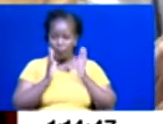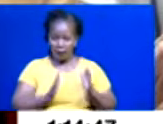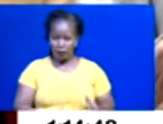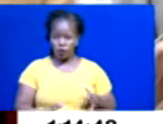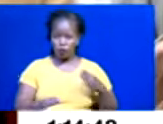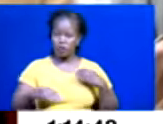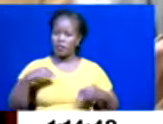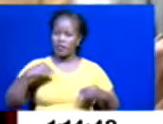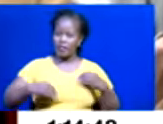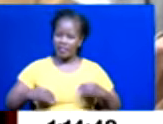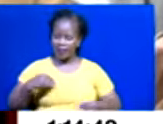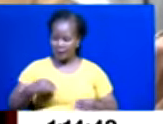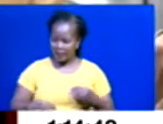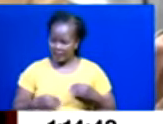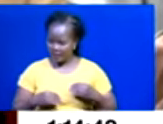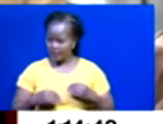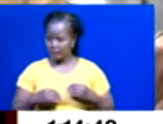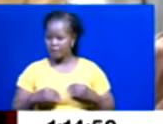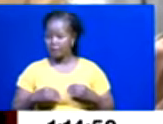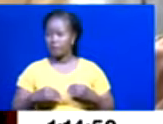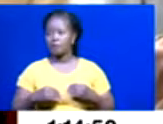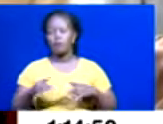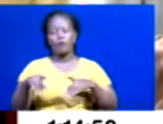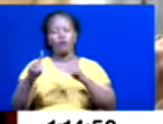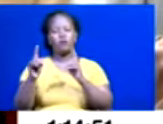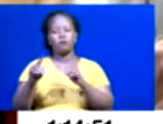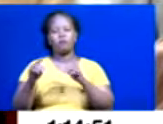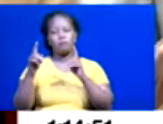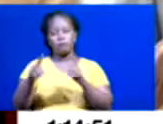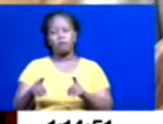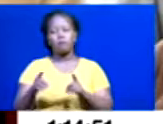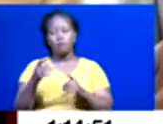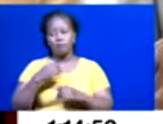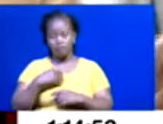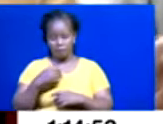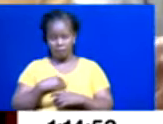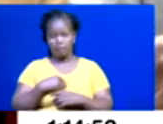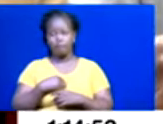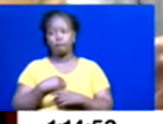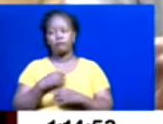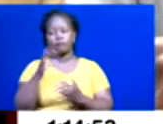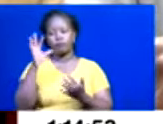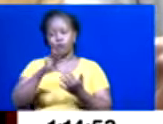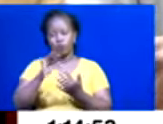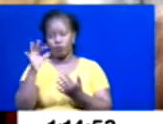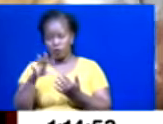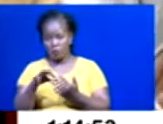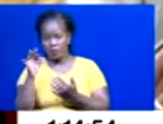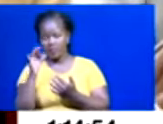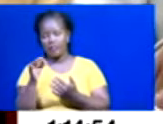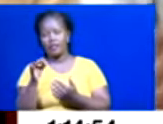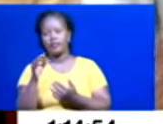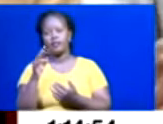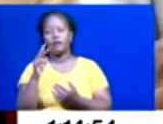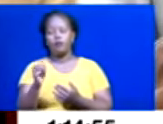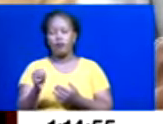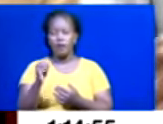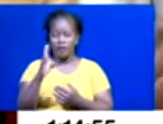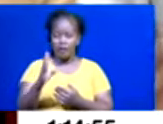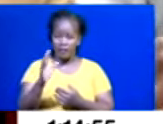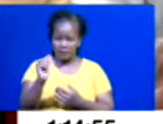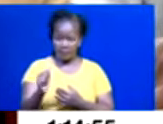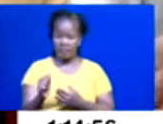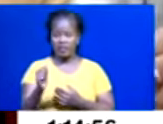disability ought to have been one of the nominated members of